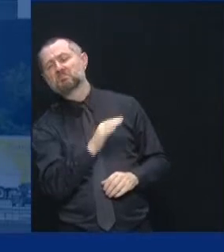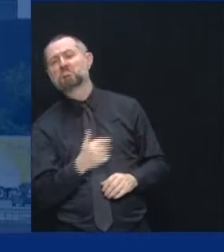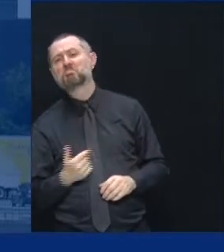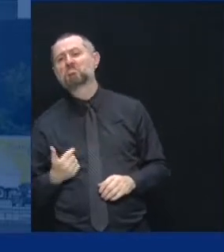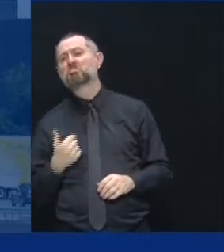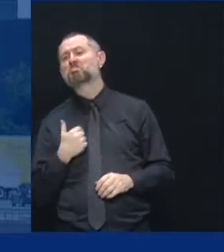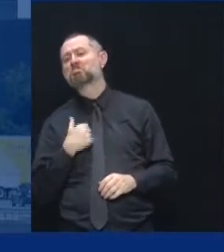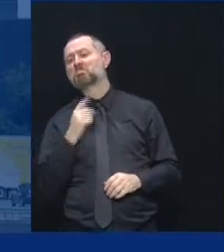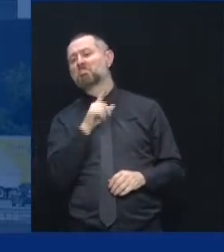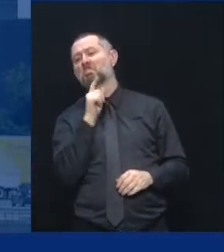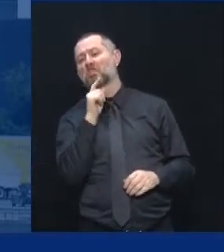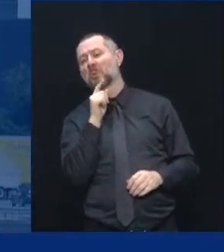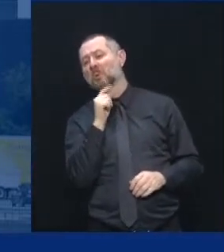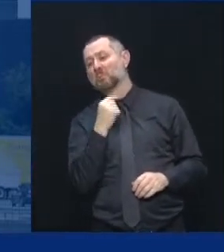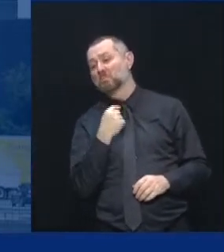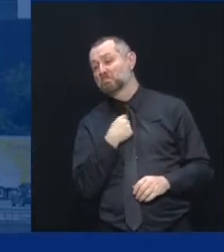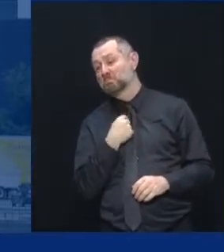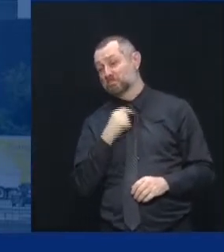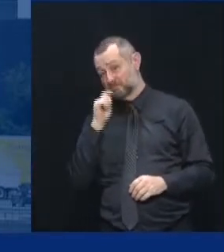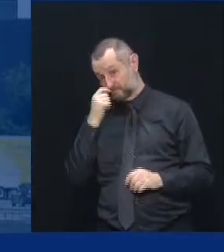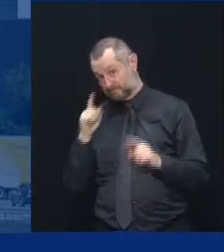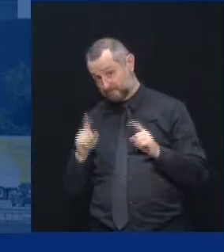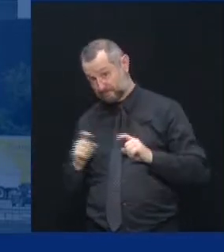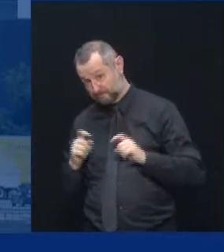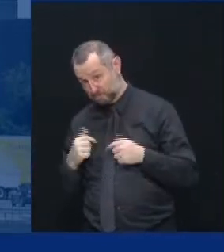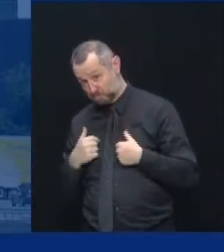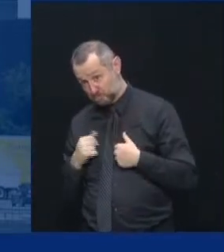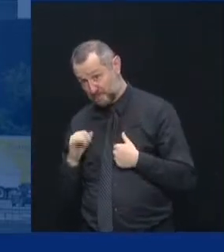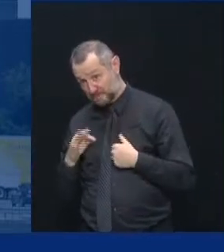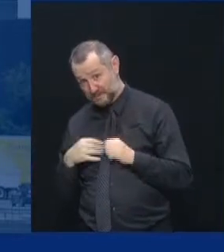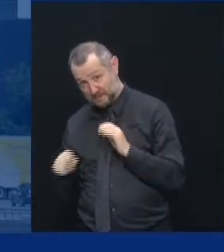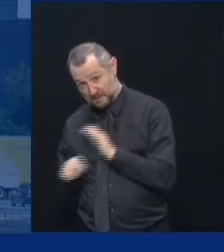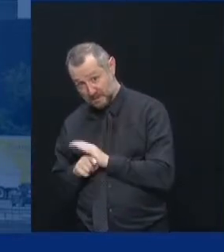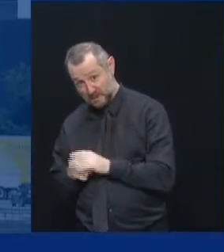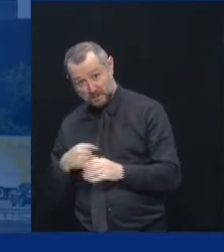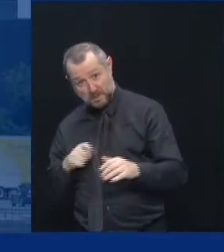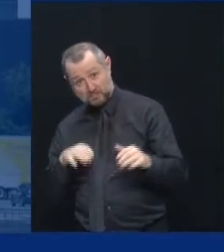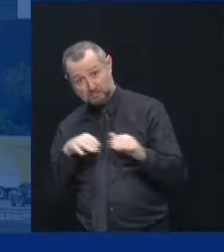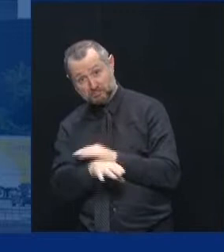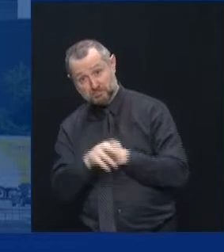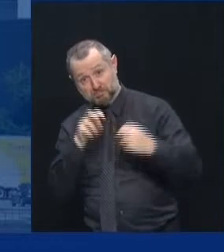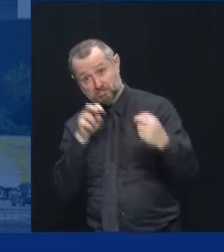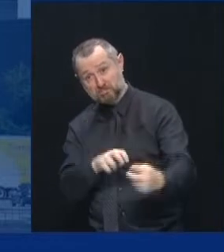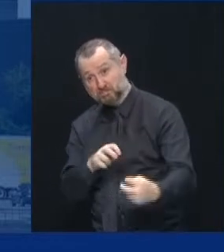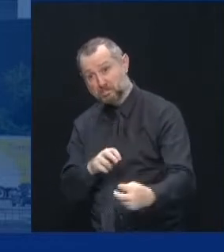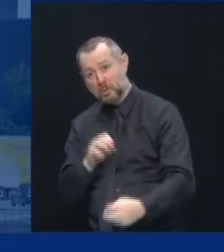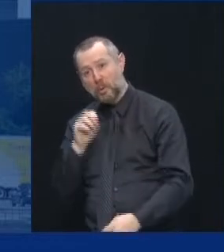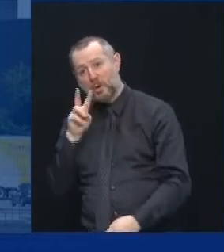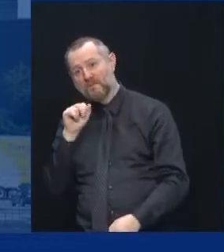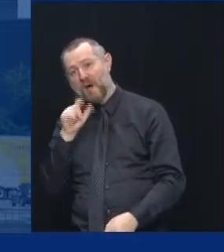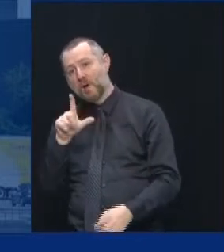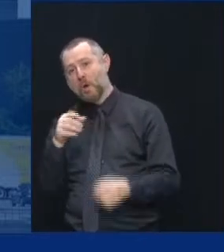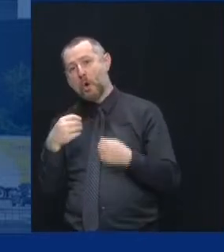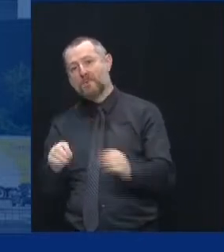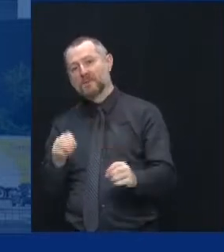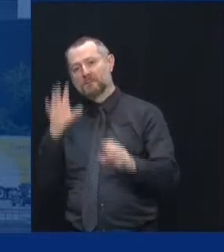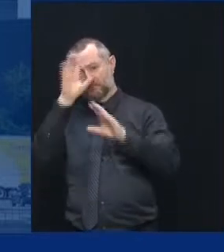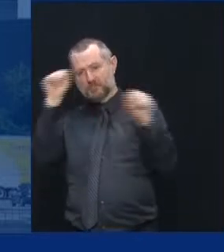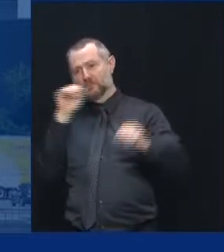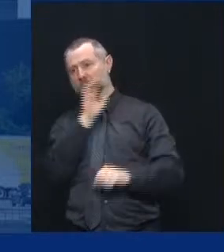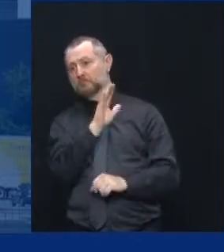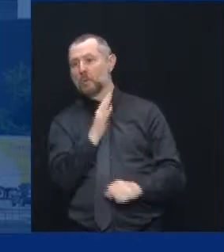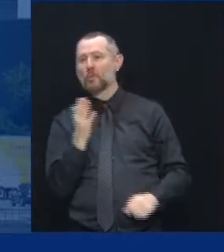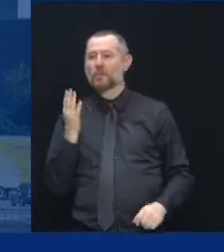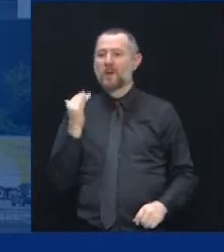if I pass the test, walk into the Oval Office. Why? Because if you're negative, you are